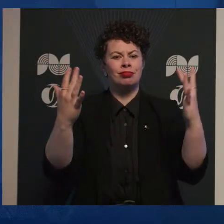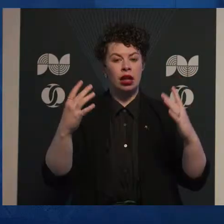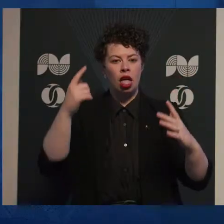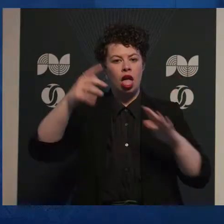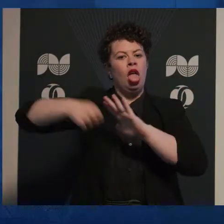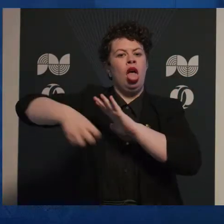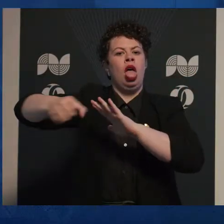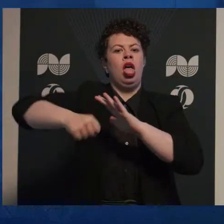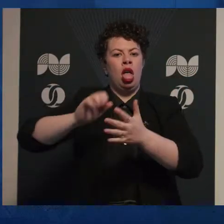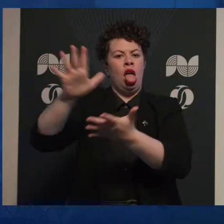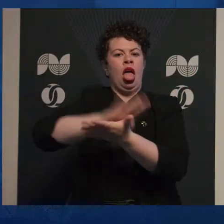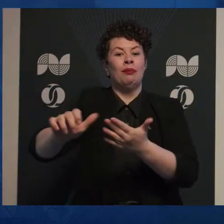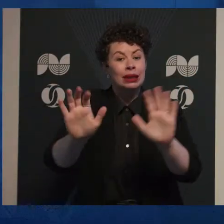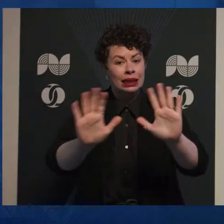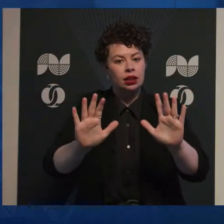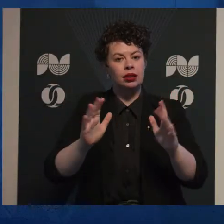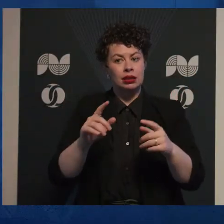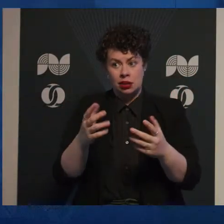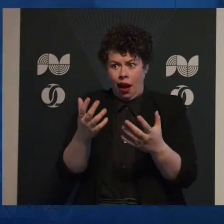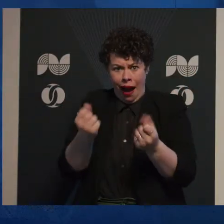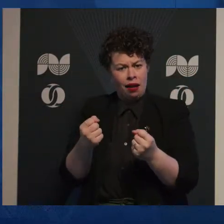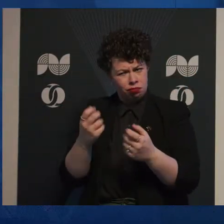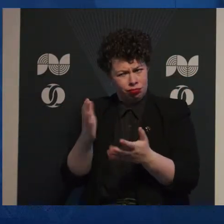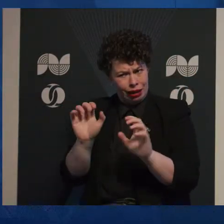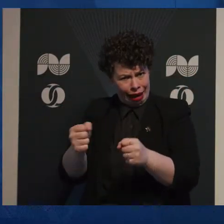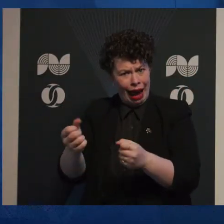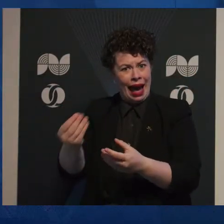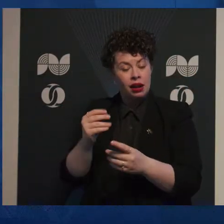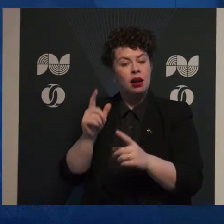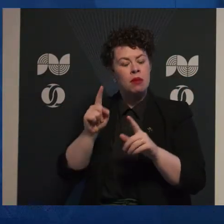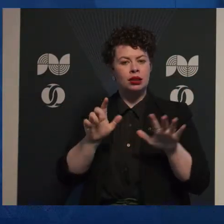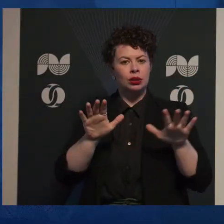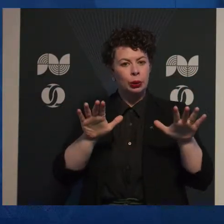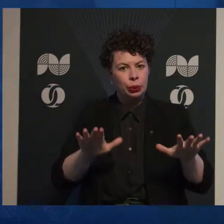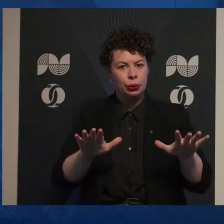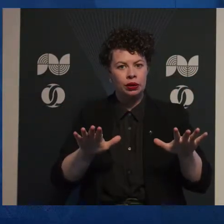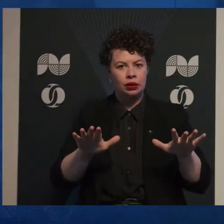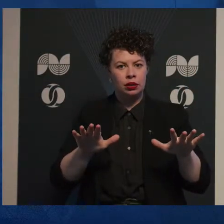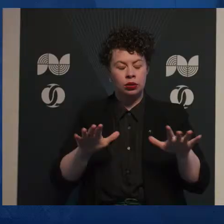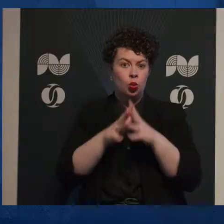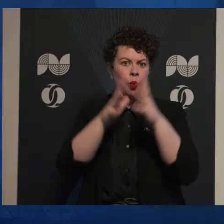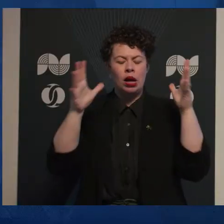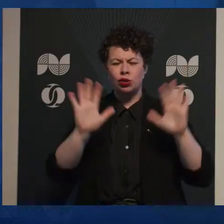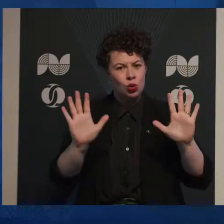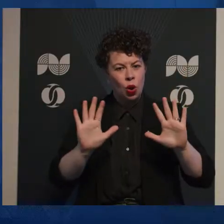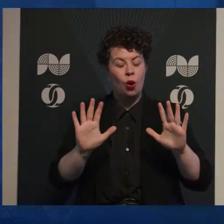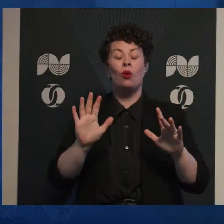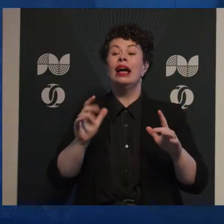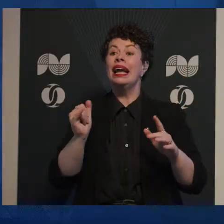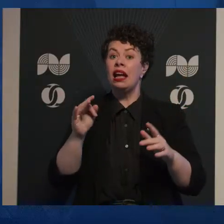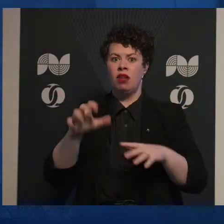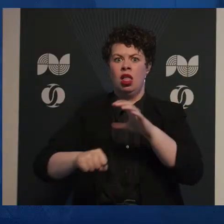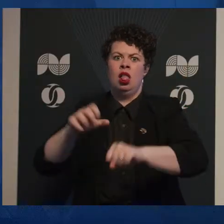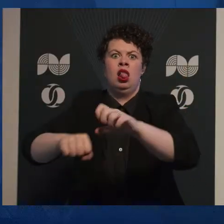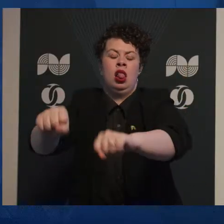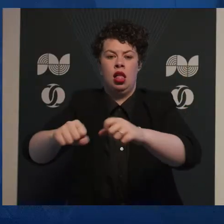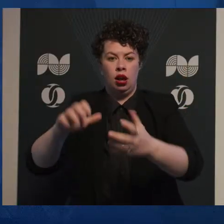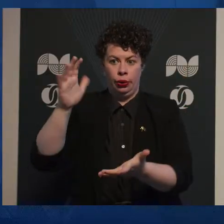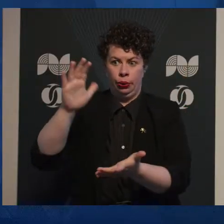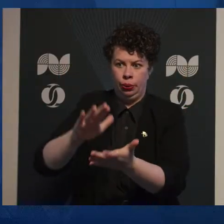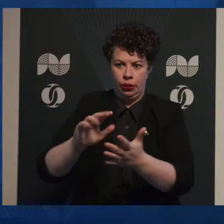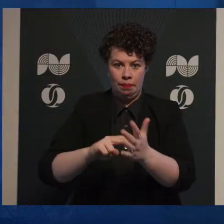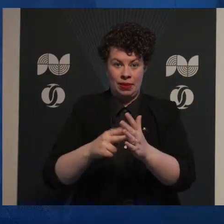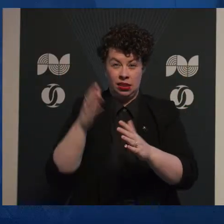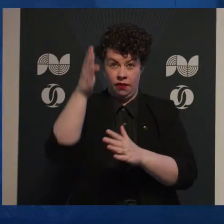rationally. It's about saving the resources in production, and it's about reducing vulnerabilities. And if I look on the European